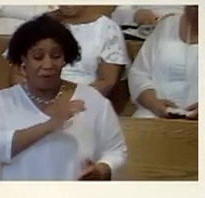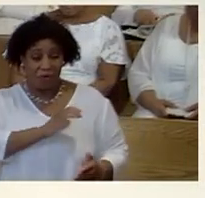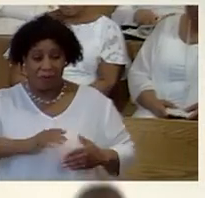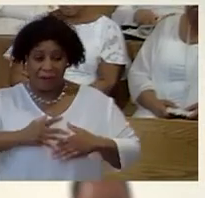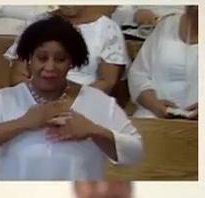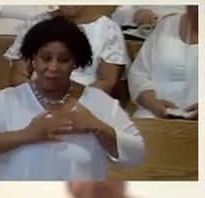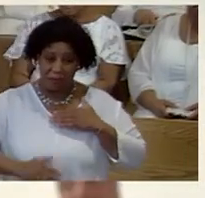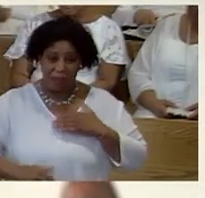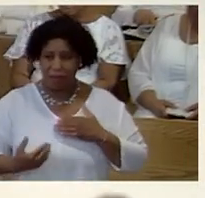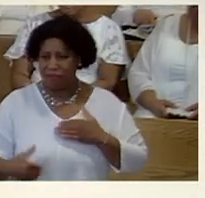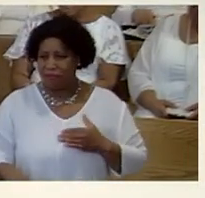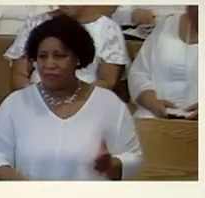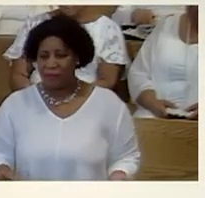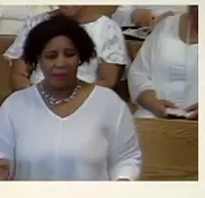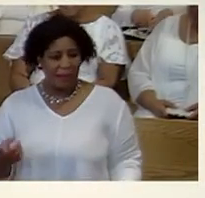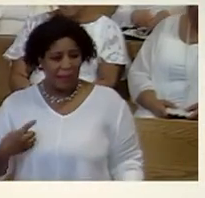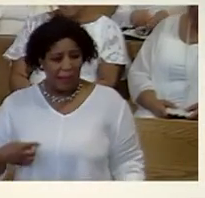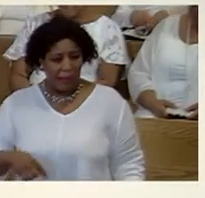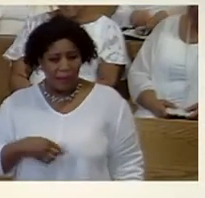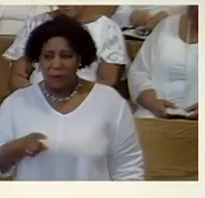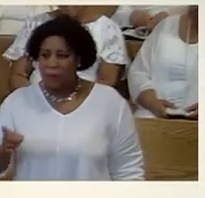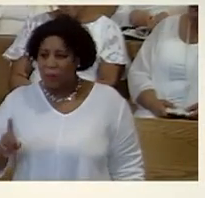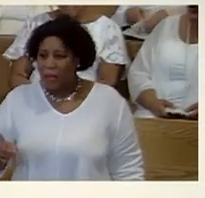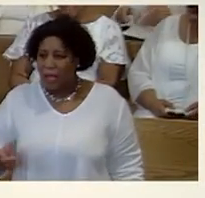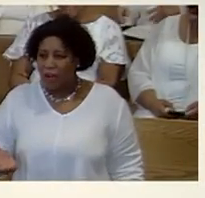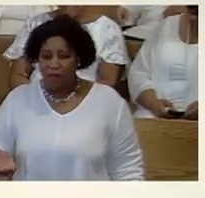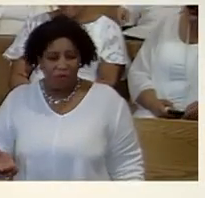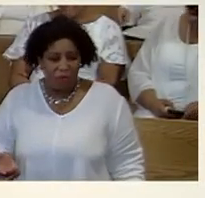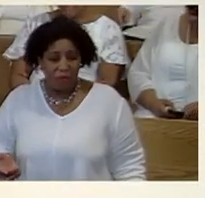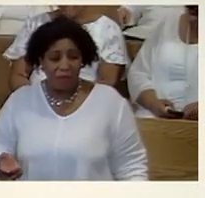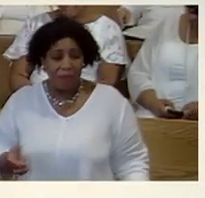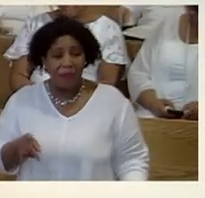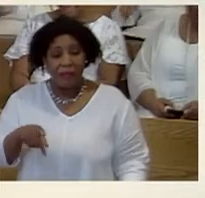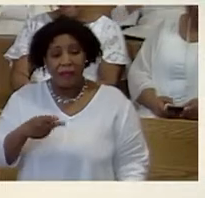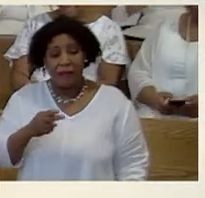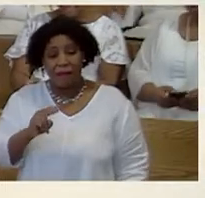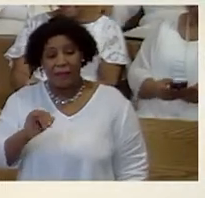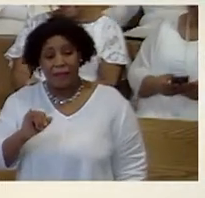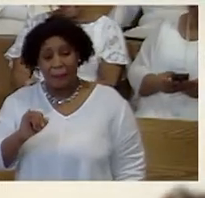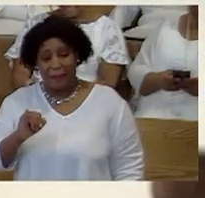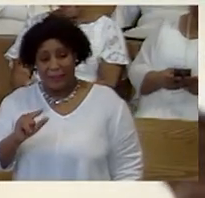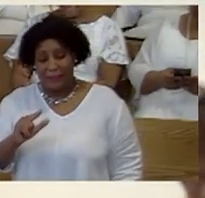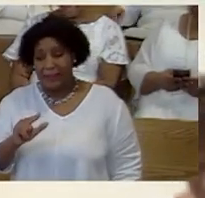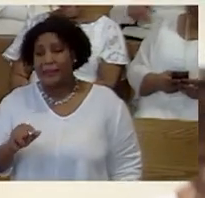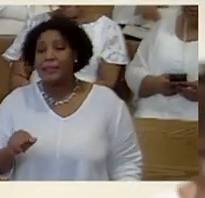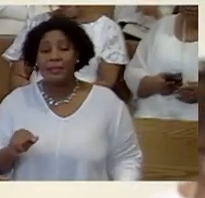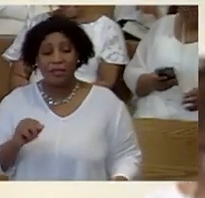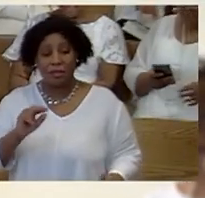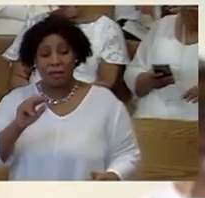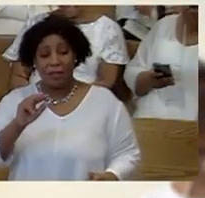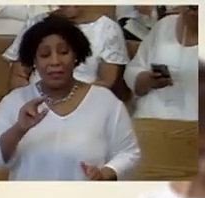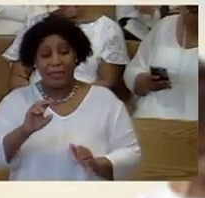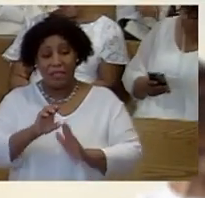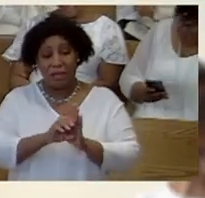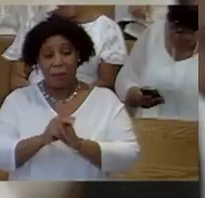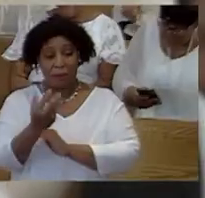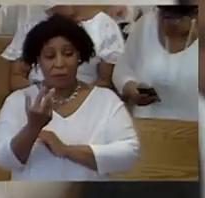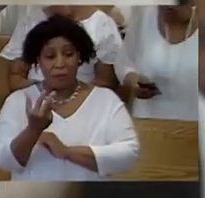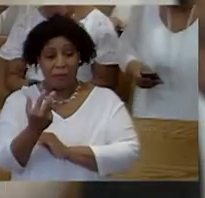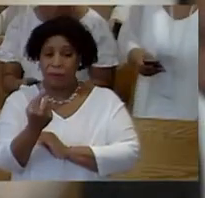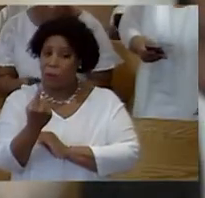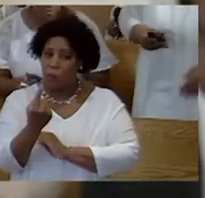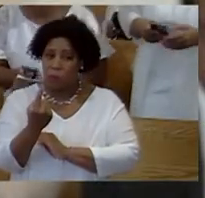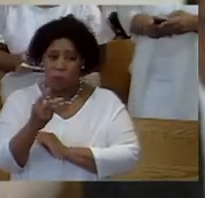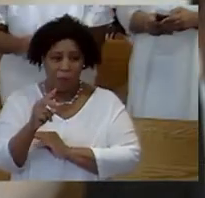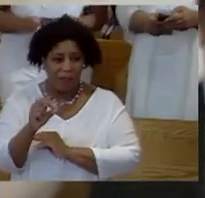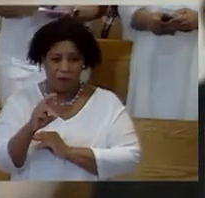Christ, where in the world would we be? In Philippians gospel, we find in the 3rd chapter, verse 1. I'm going to